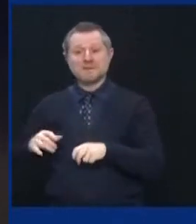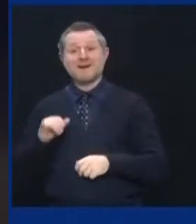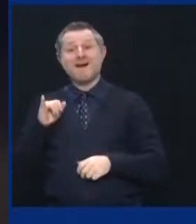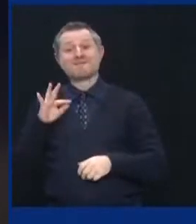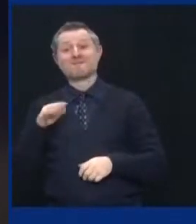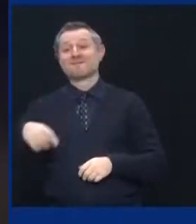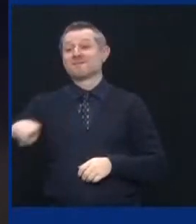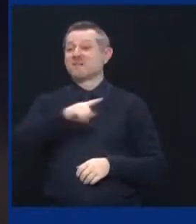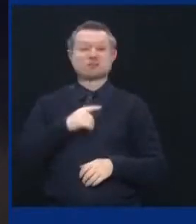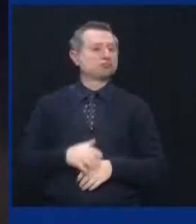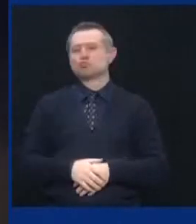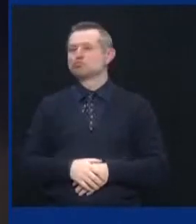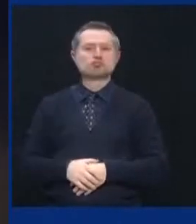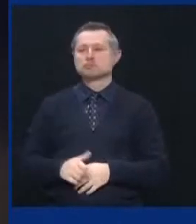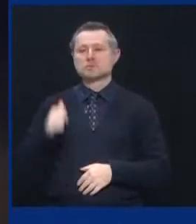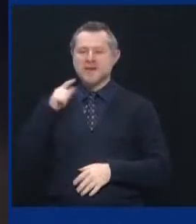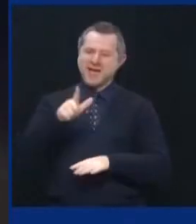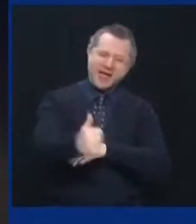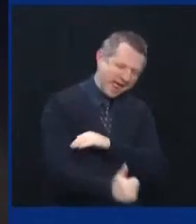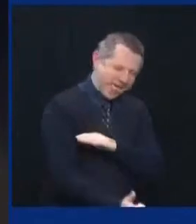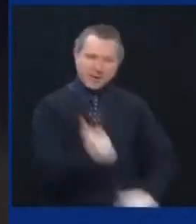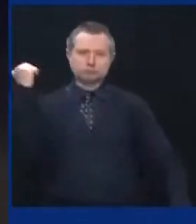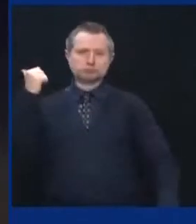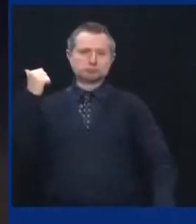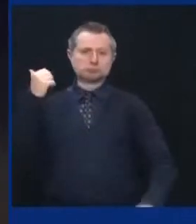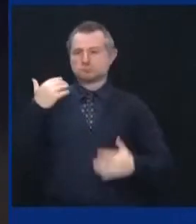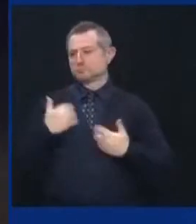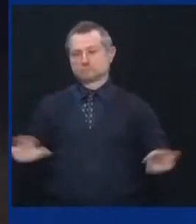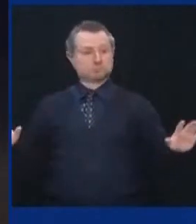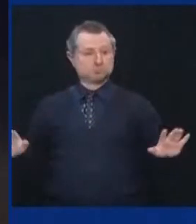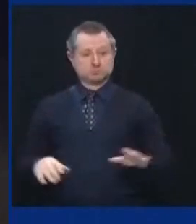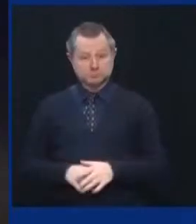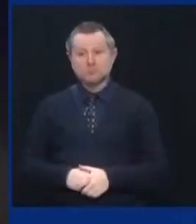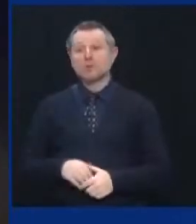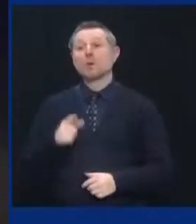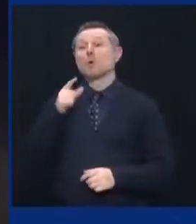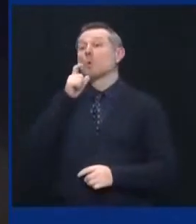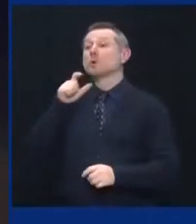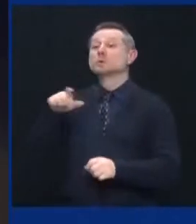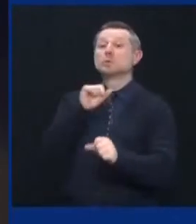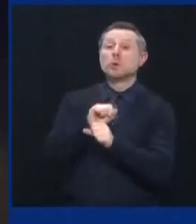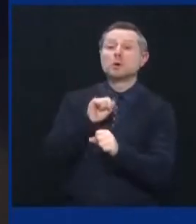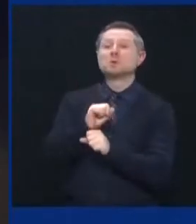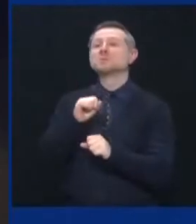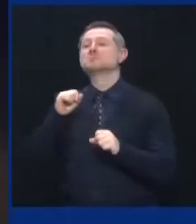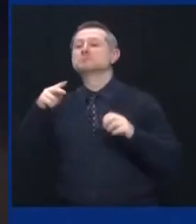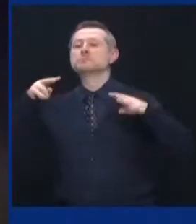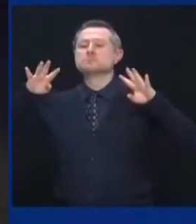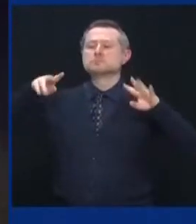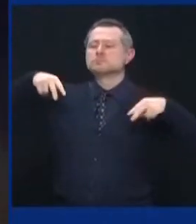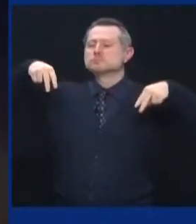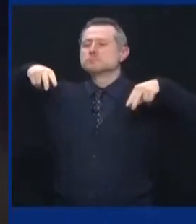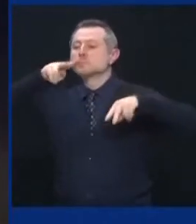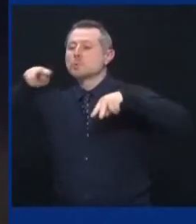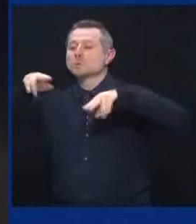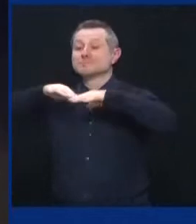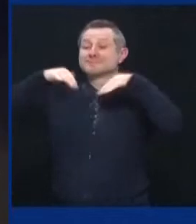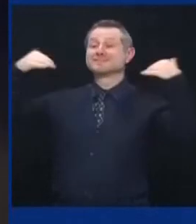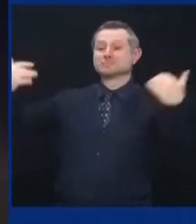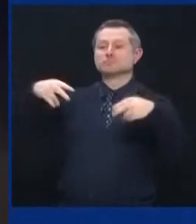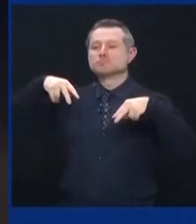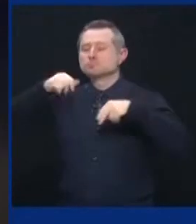will be removed from the stadium. Ushers will also be present throughout the stadium to ensure that all fans are in